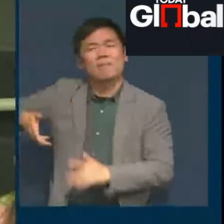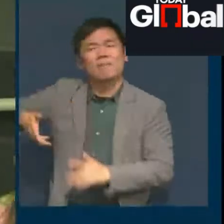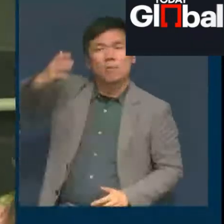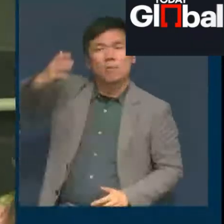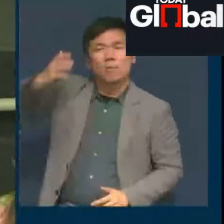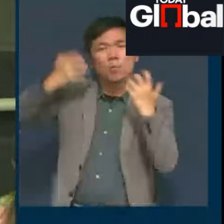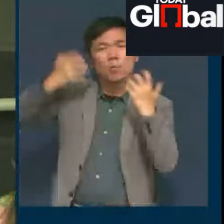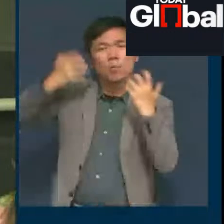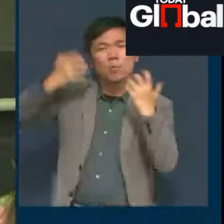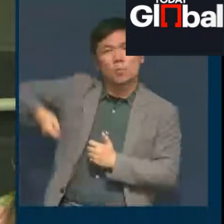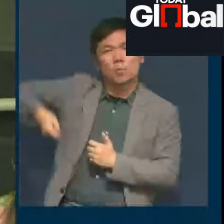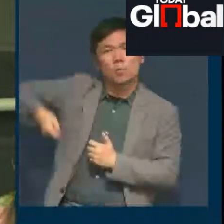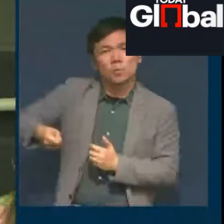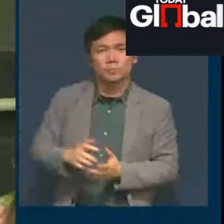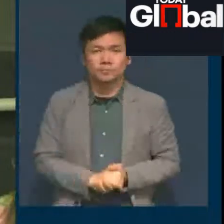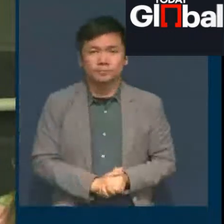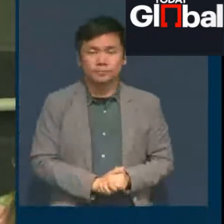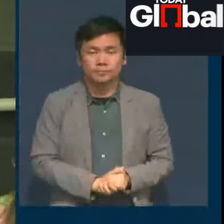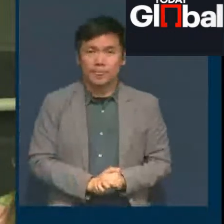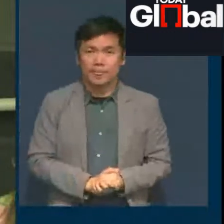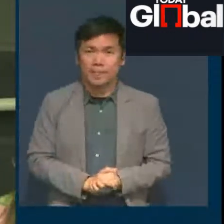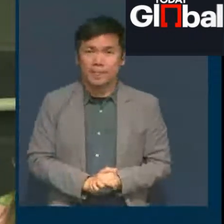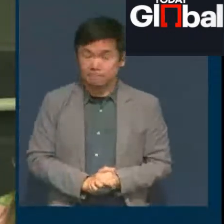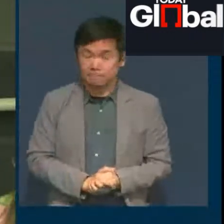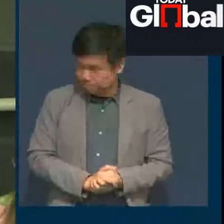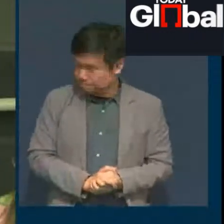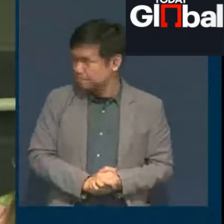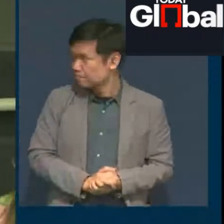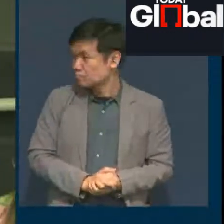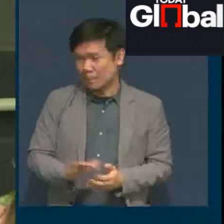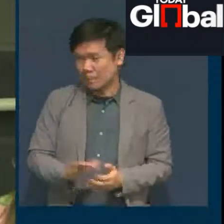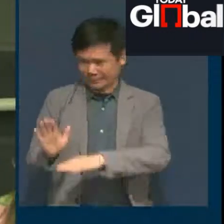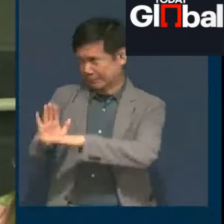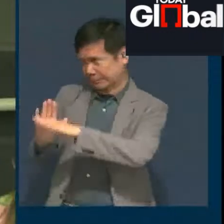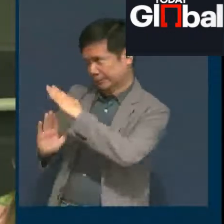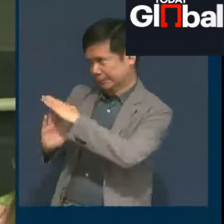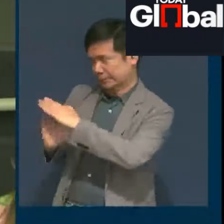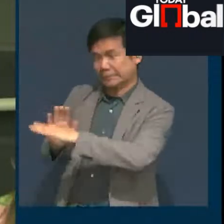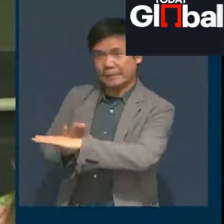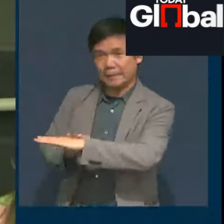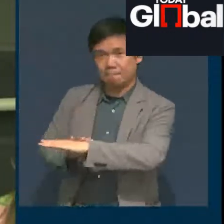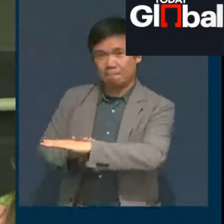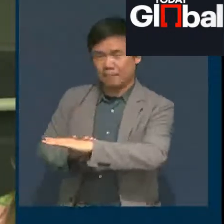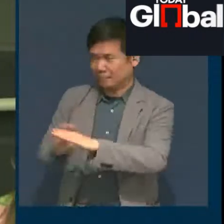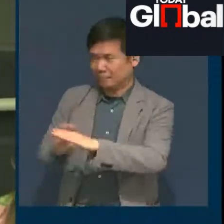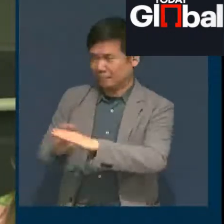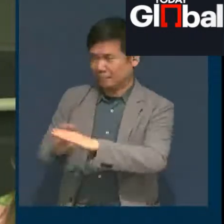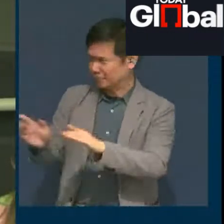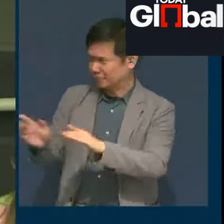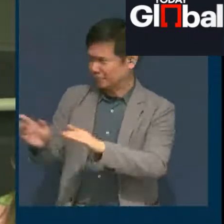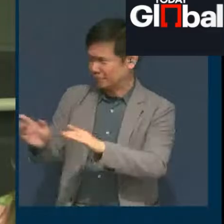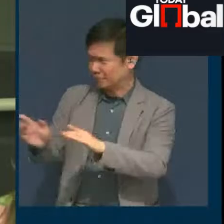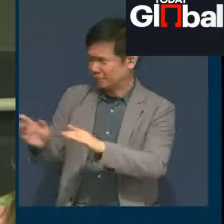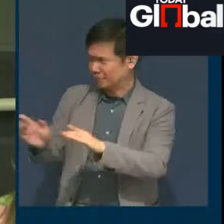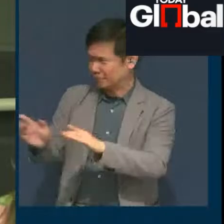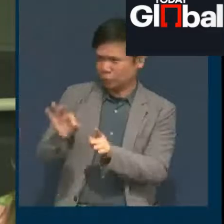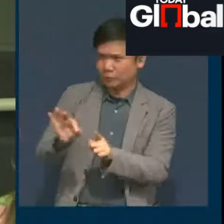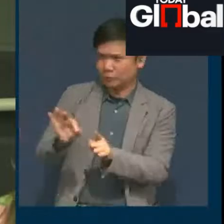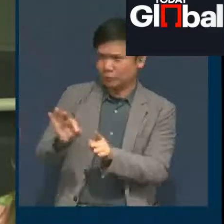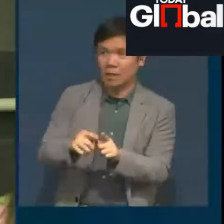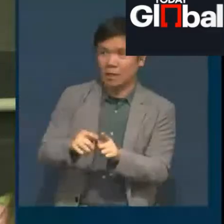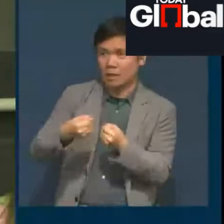time, so would you please make your question short, and then please give